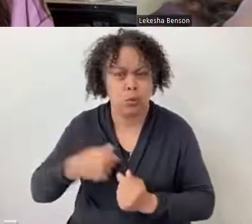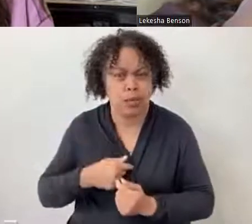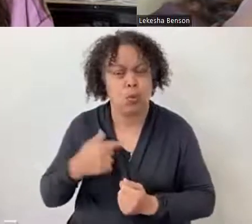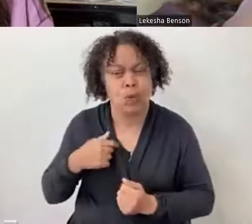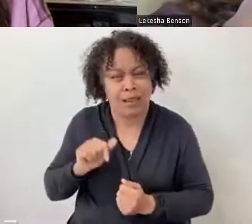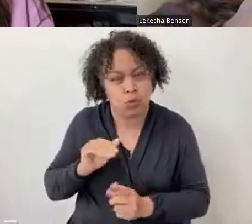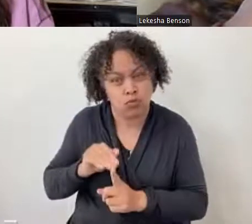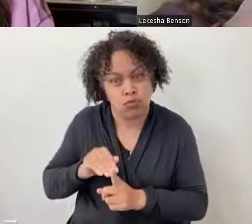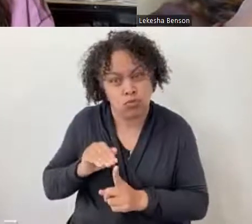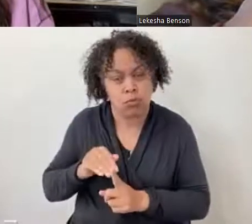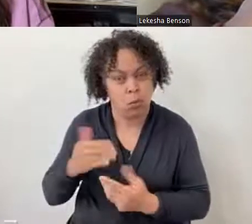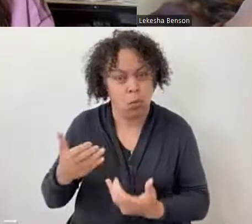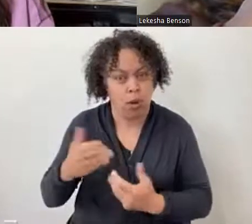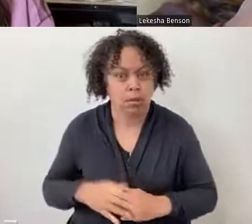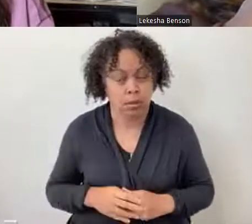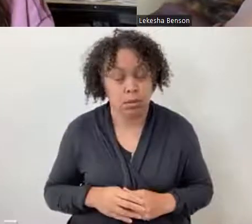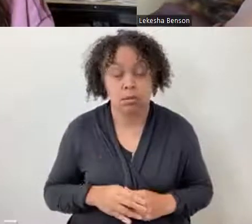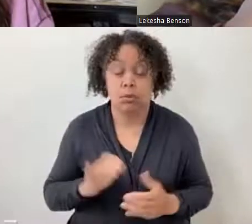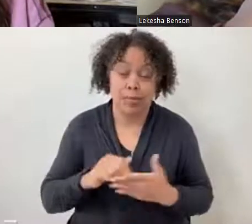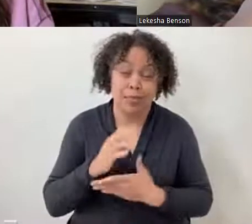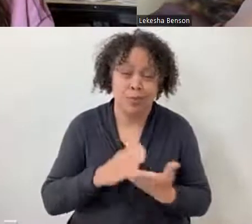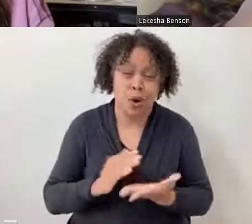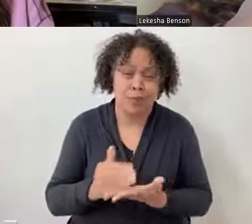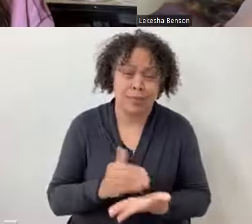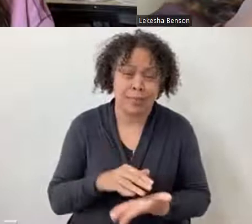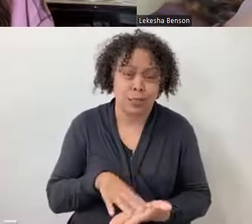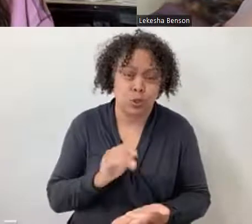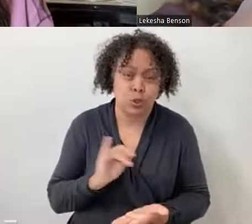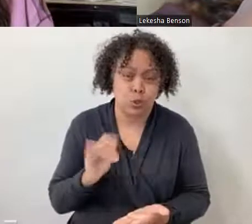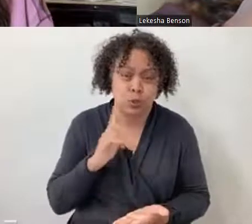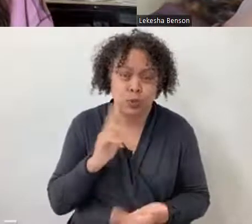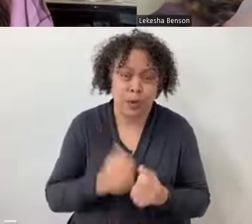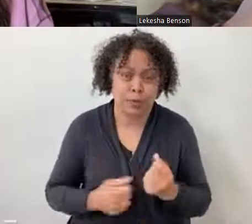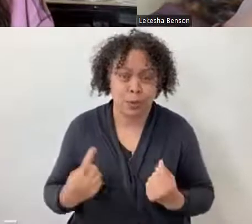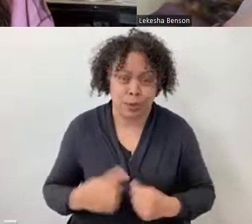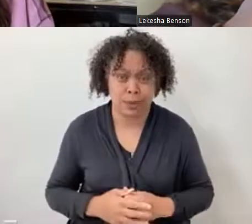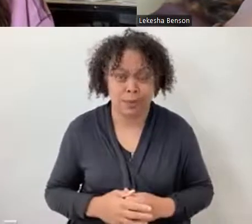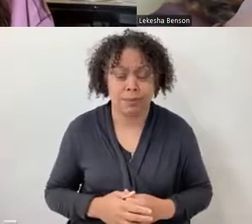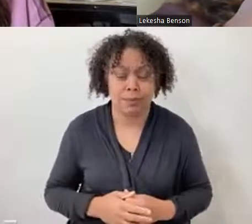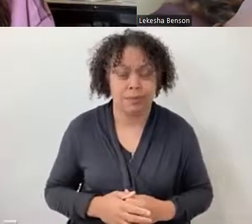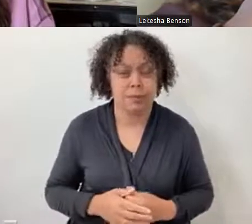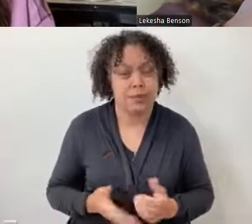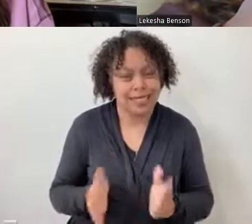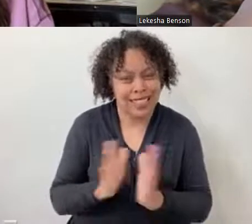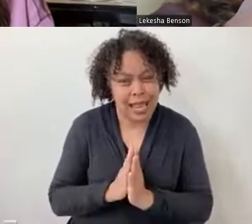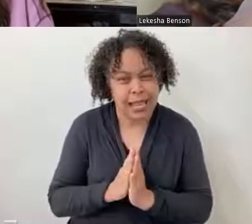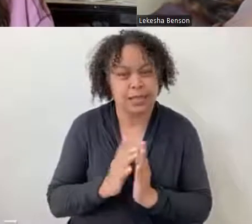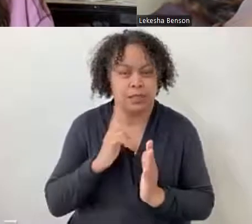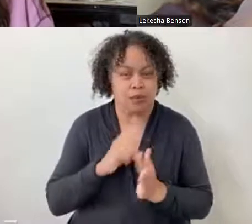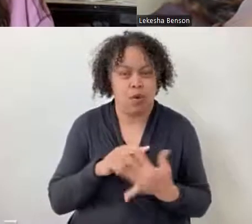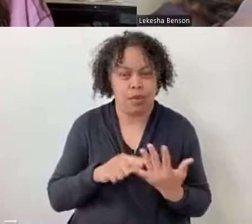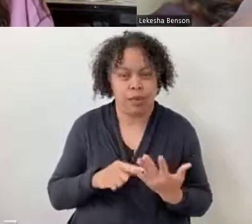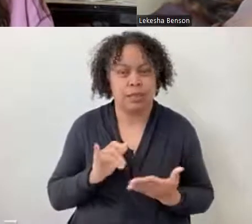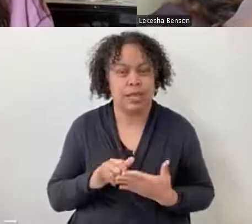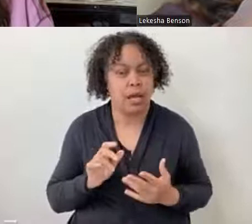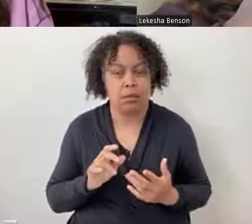And so I think those are all part of the lessons too for everyone, is asking for things that nobody